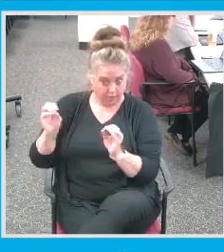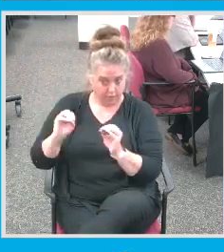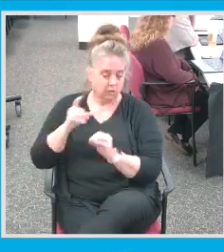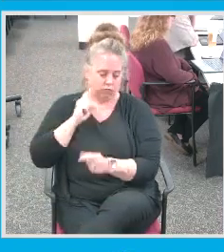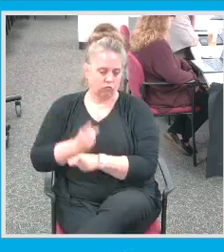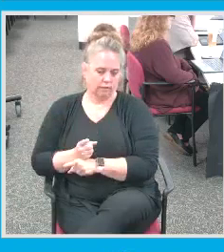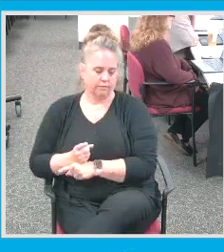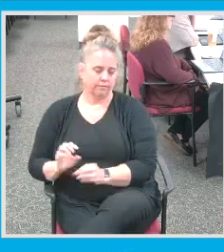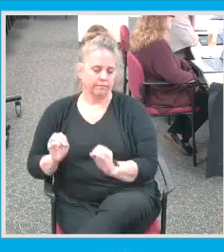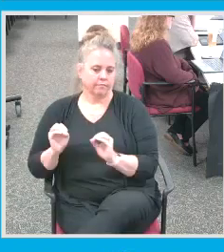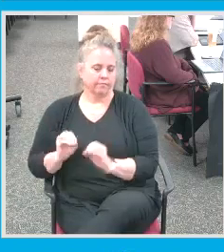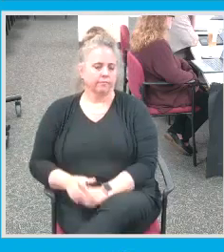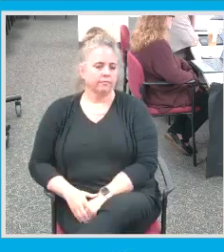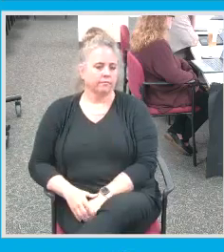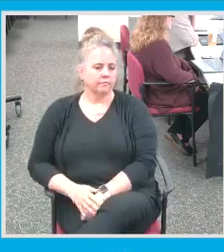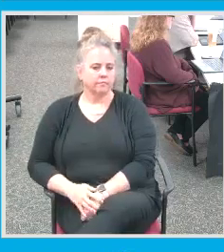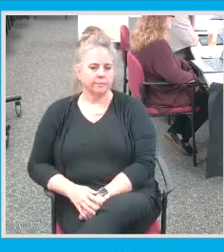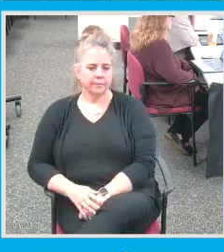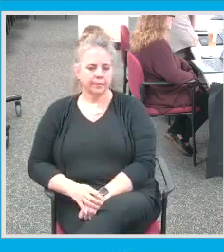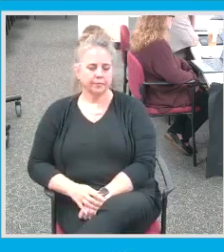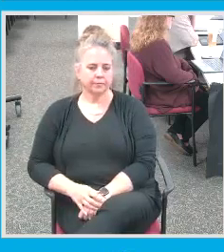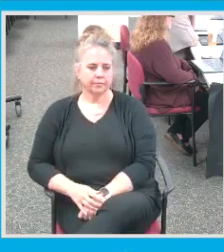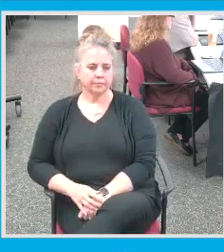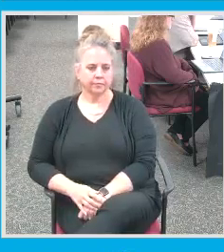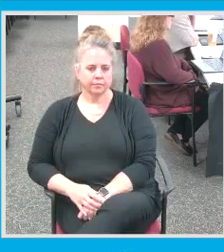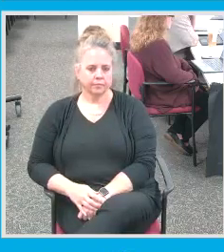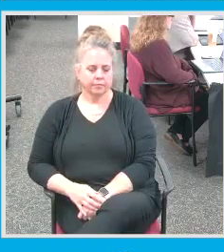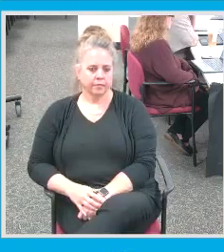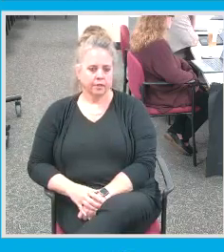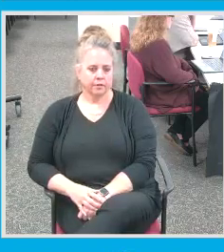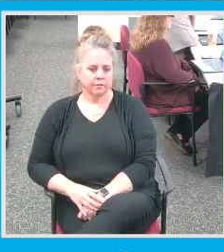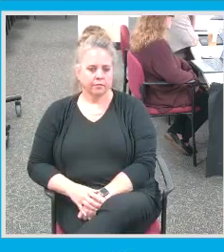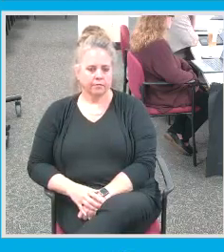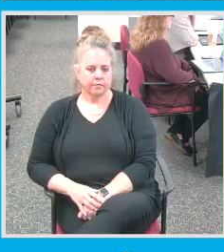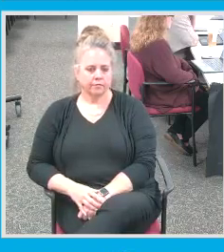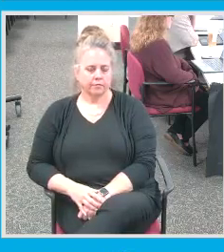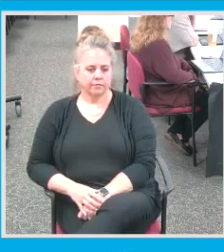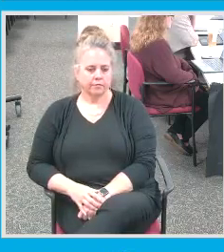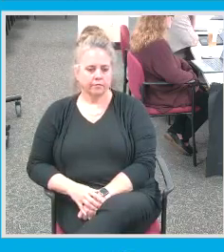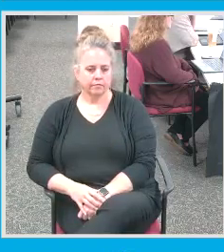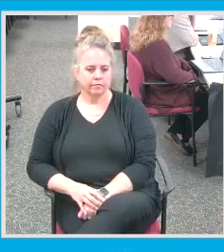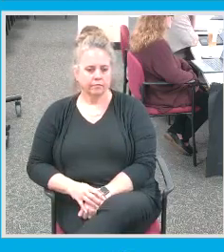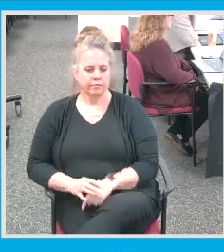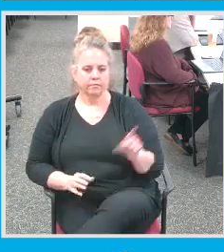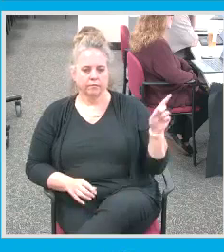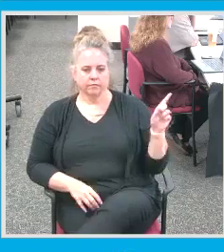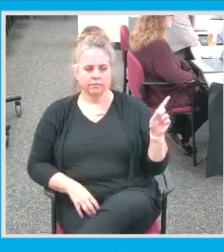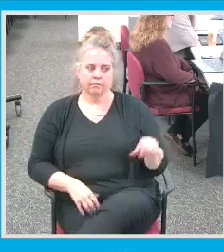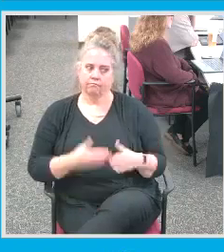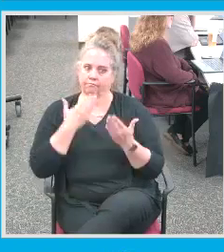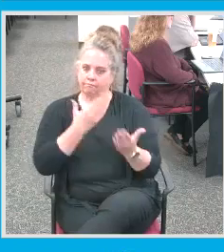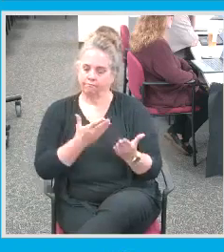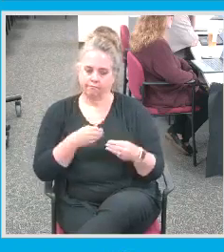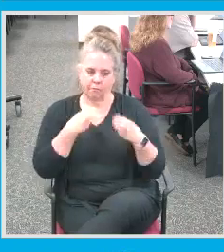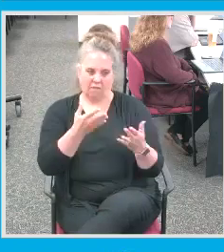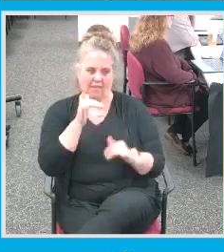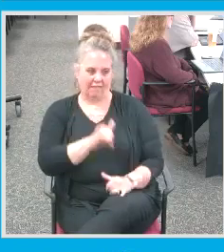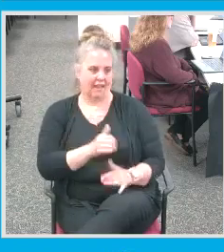Christy, I just want to say thank you to you and your team for providing this important service. Thank you. Thank you.